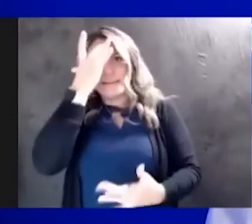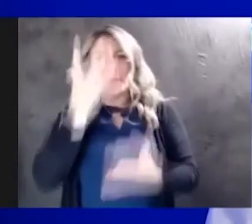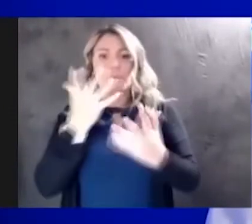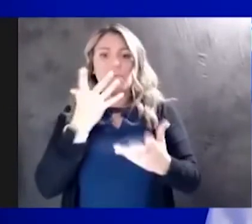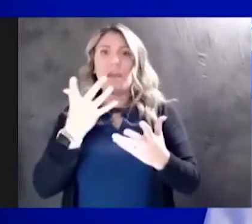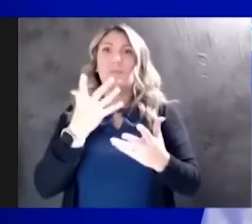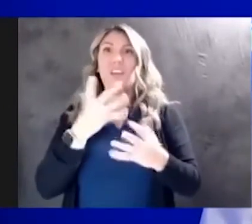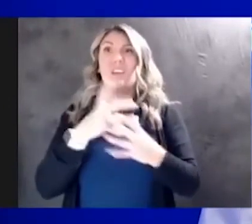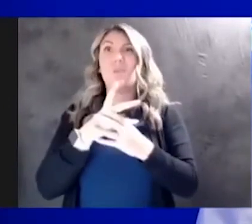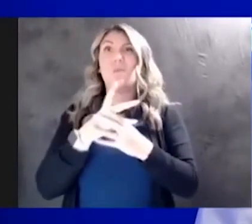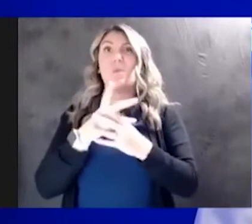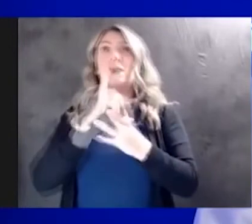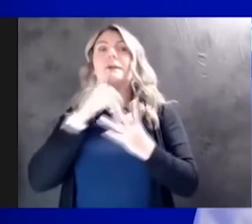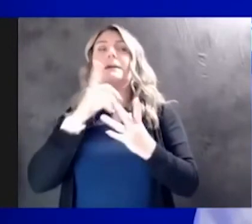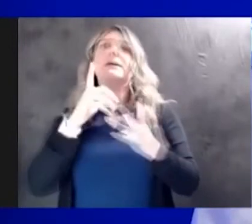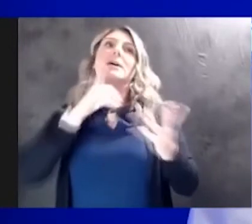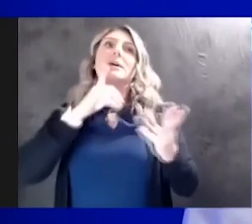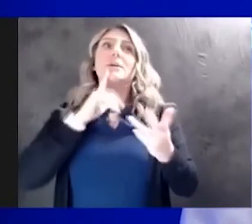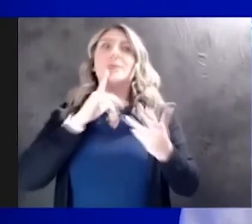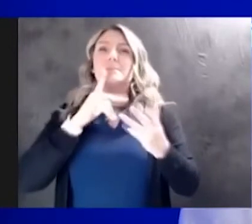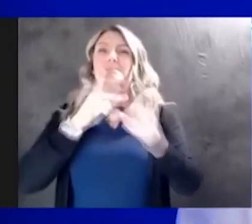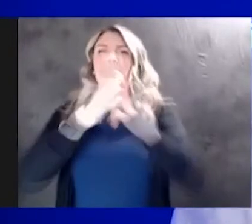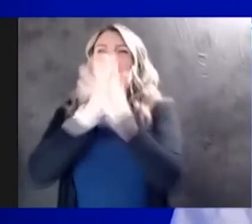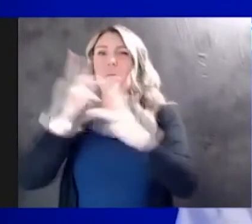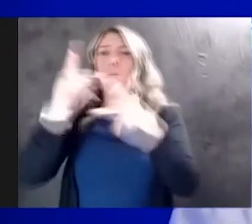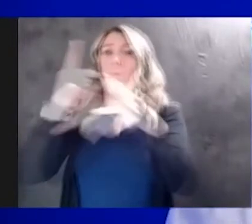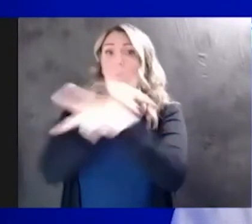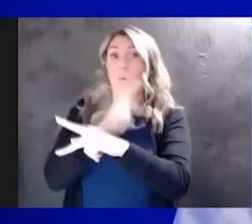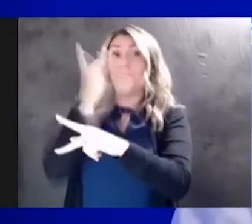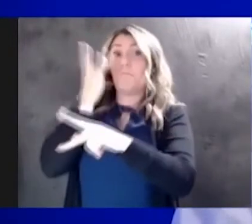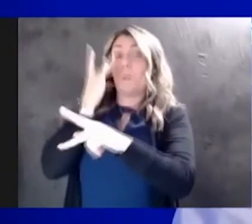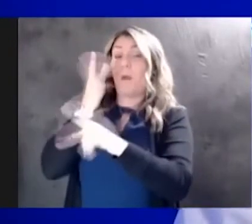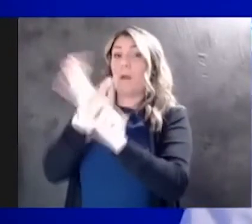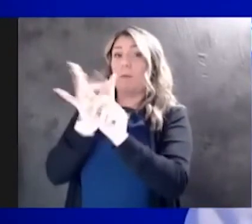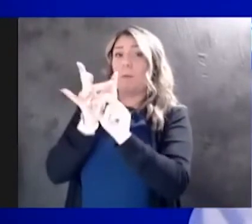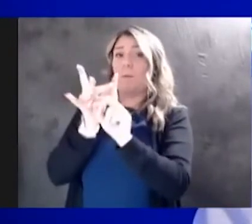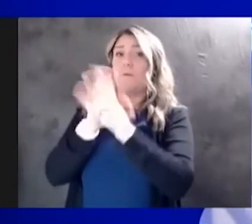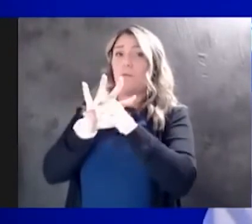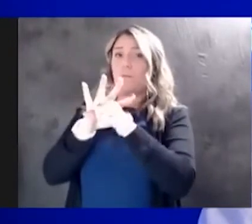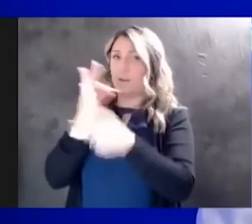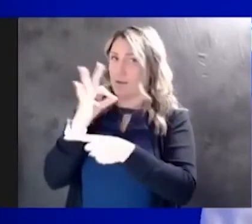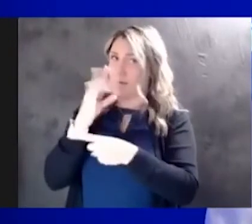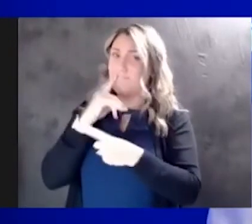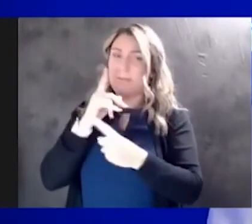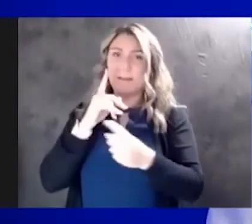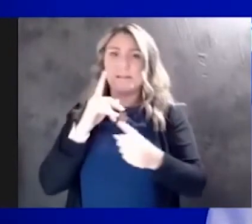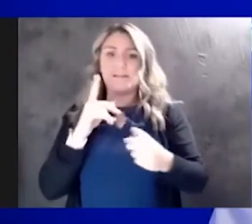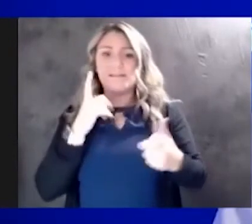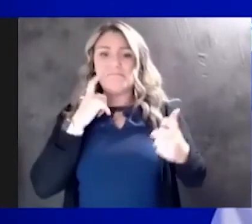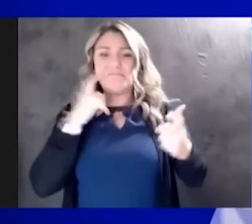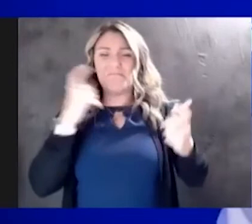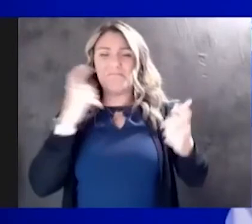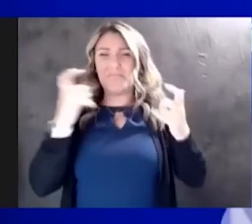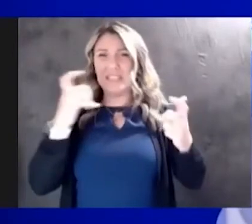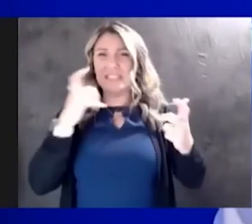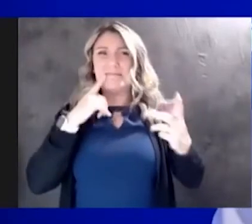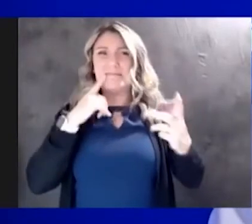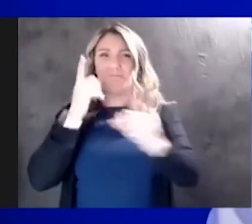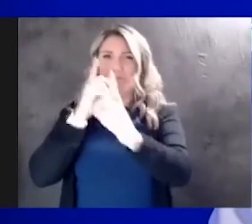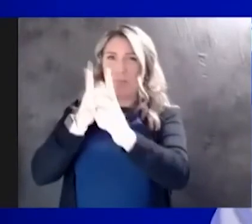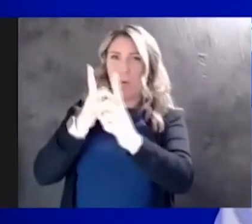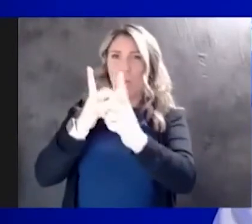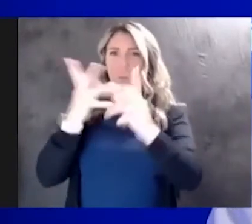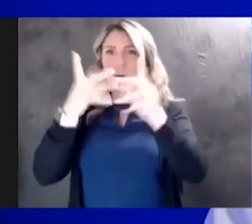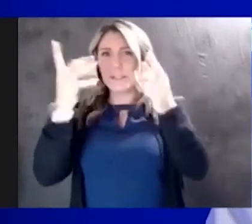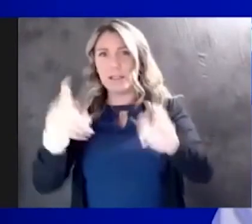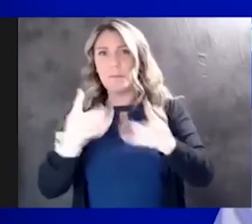by COVID-19 as well. So that is the main thread that is going through these vaccinated people who